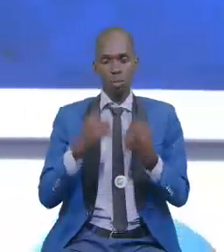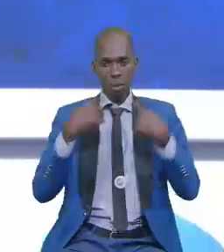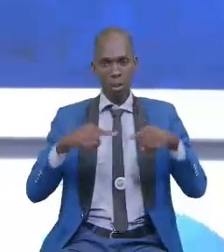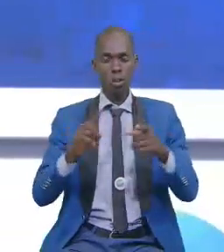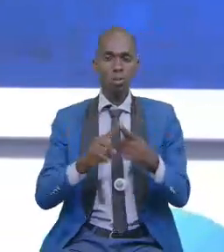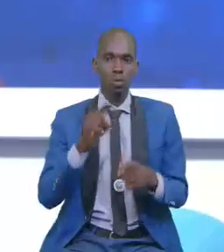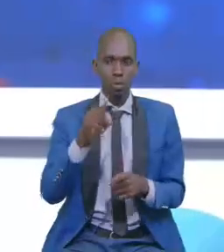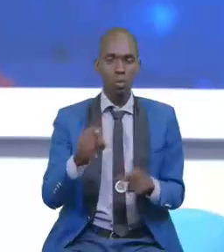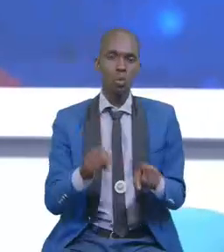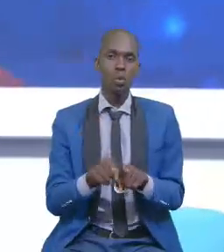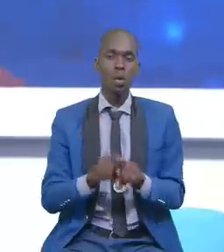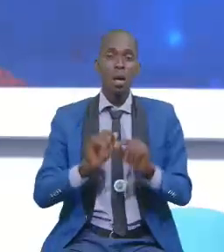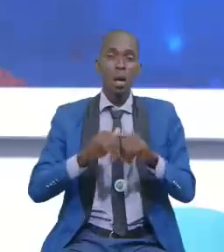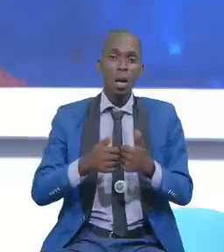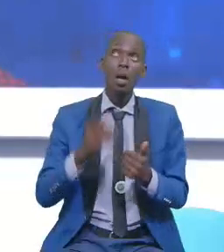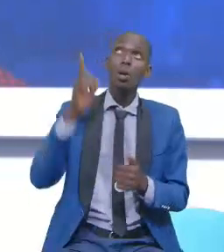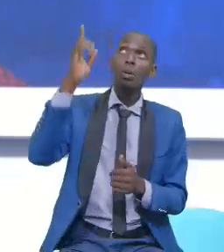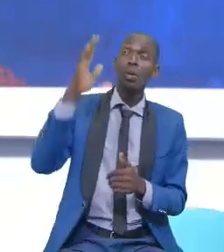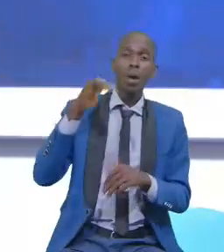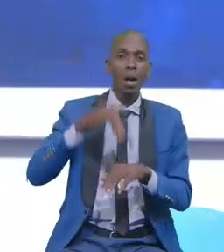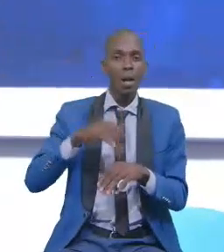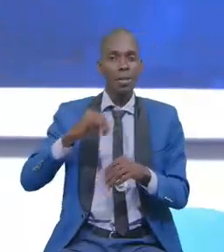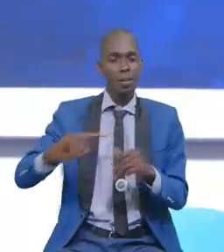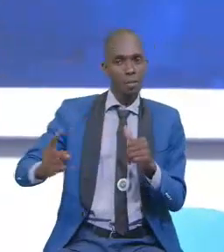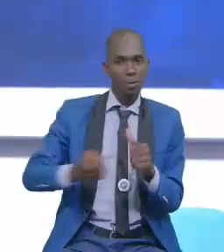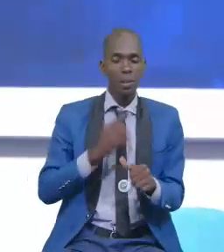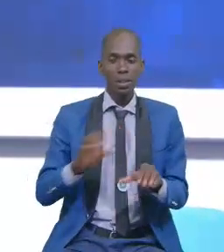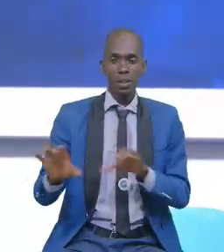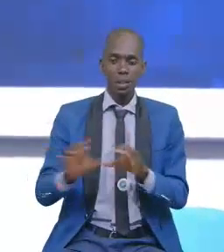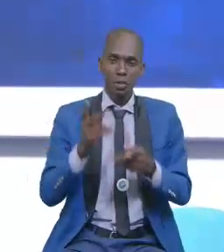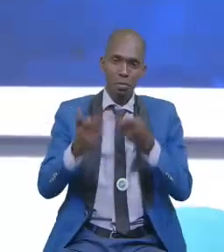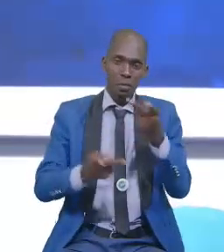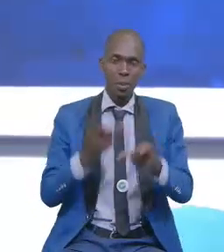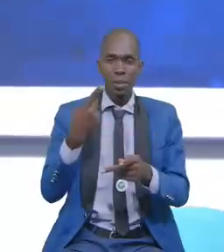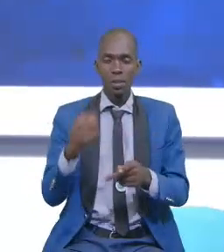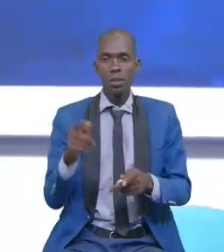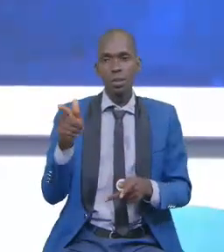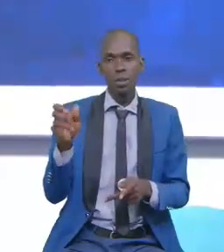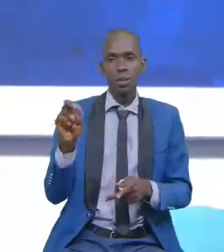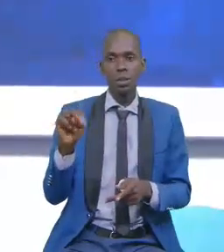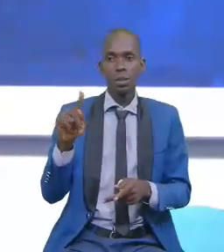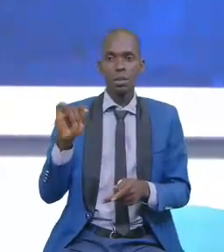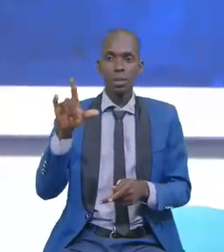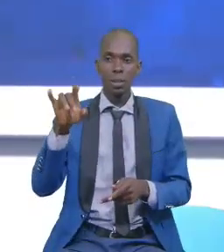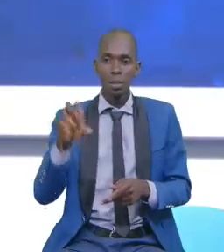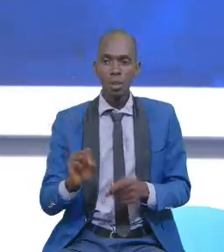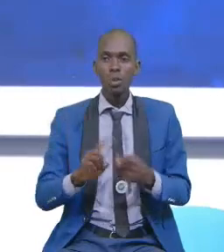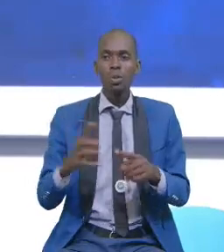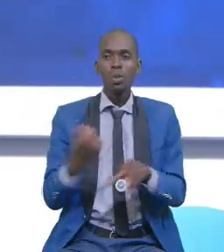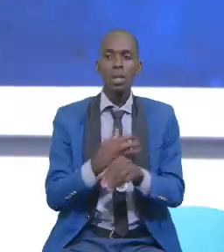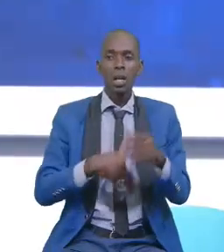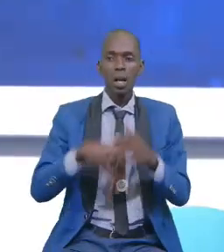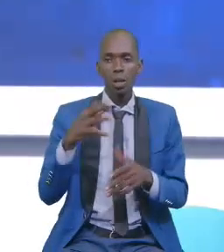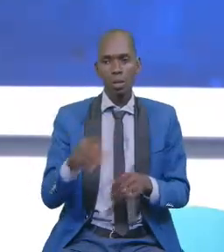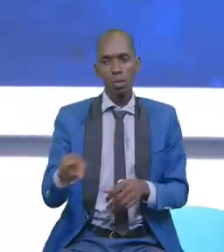how God at the first did visit the Gentiles to take out of them,